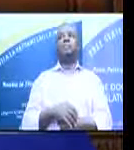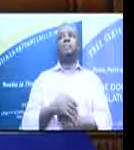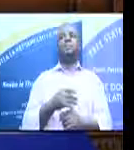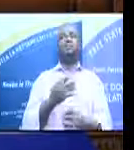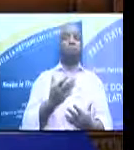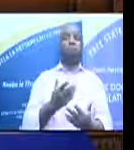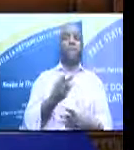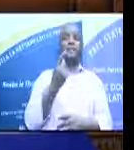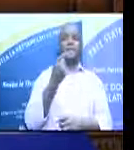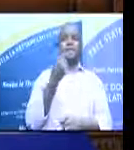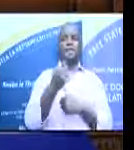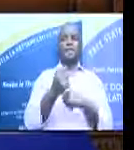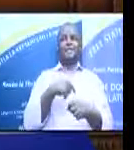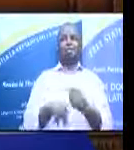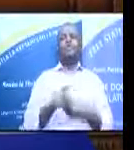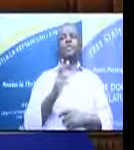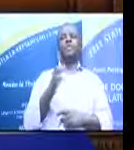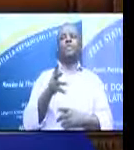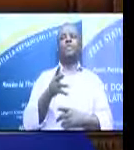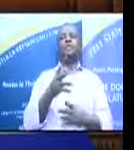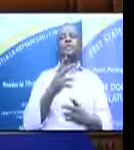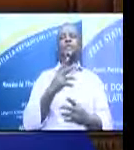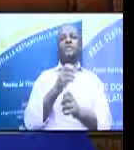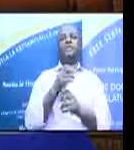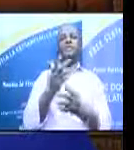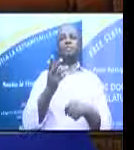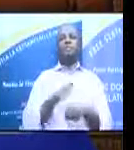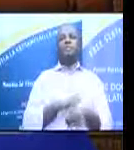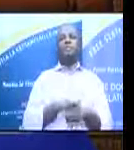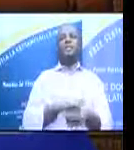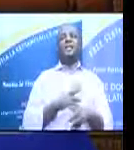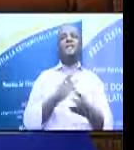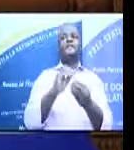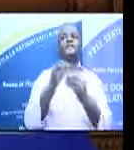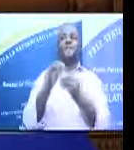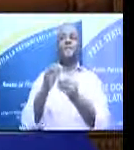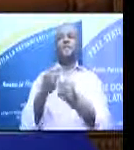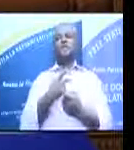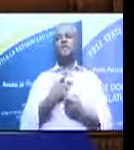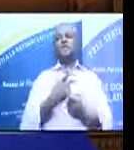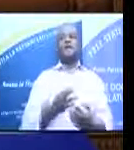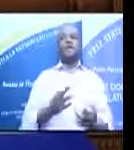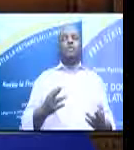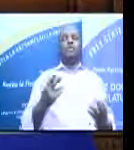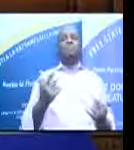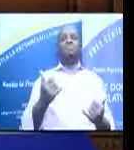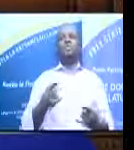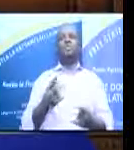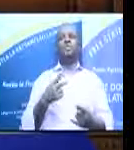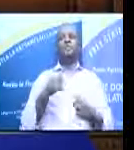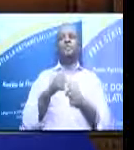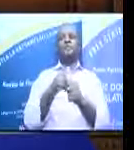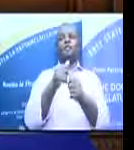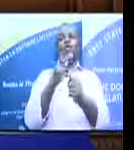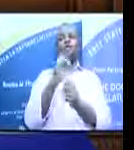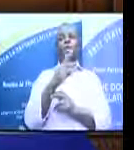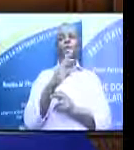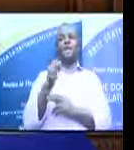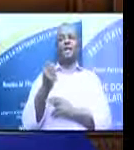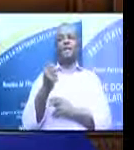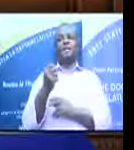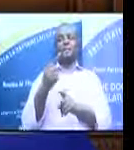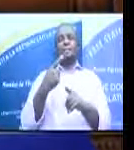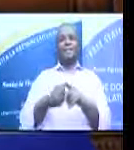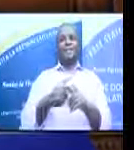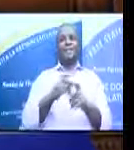In this financial year, we'll focus mainly on regular servicing and maintenance of laundry equipment in line with the Occupational Health and Safety Act and